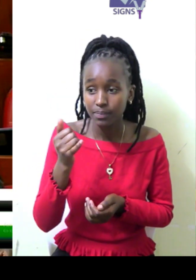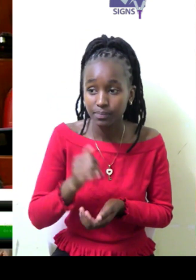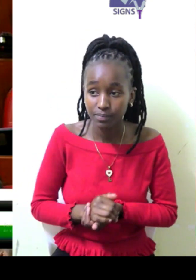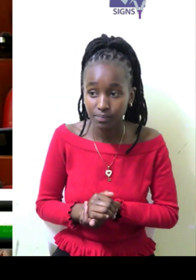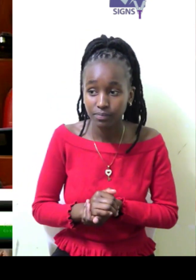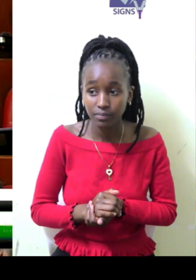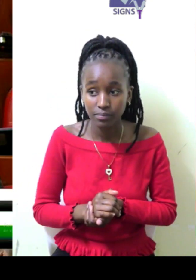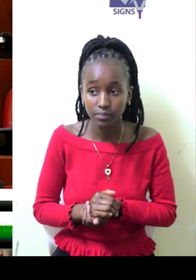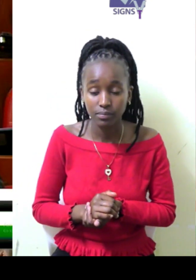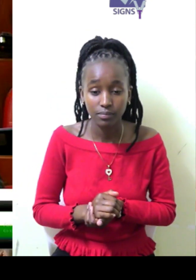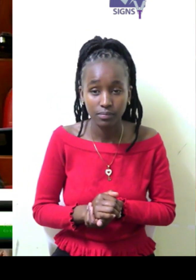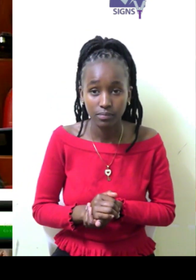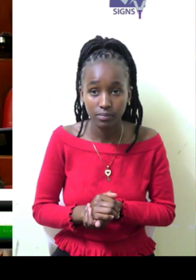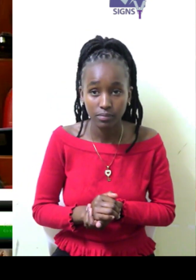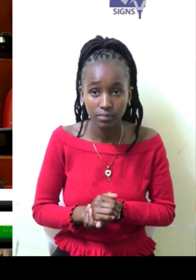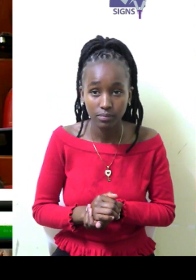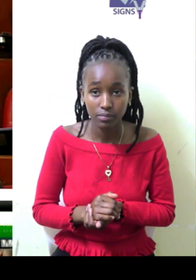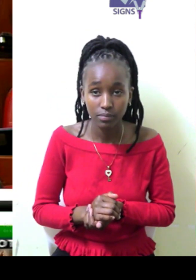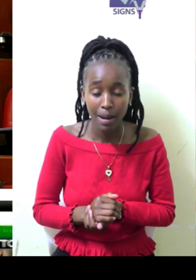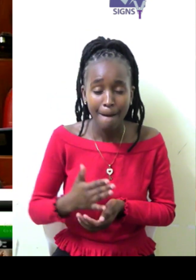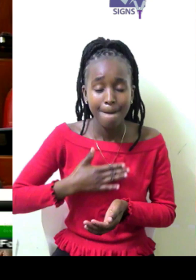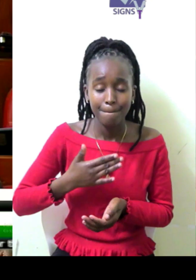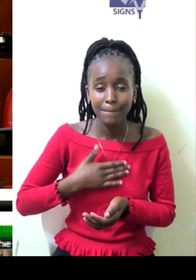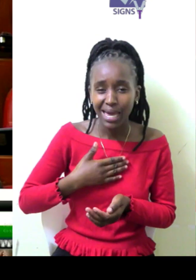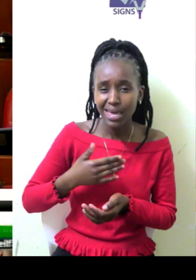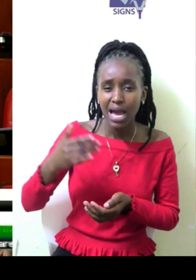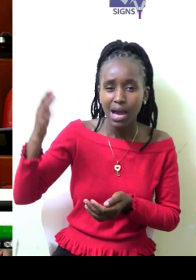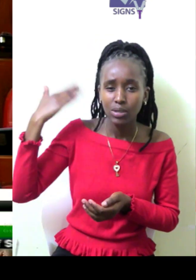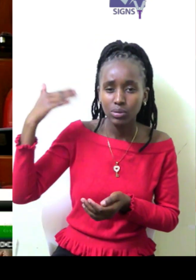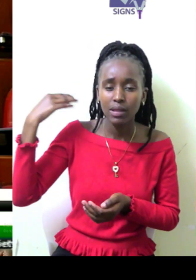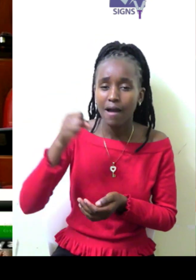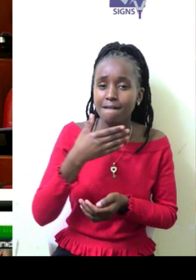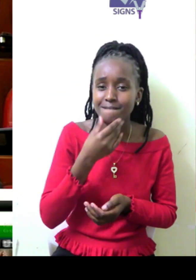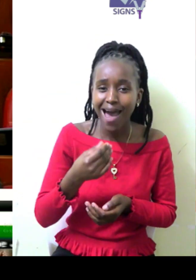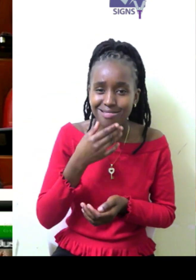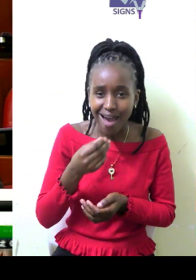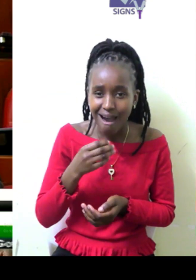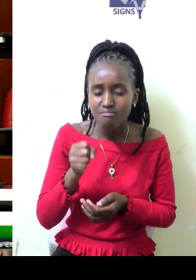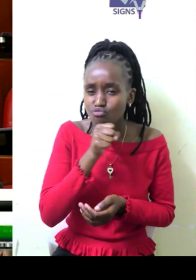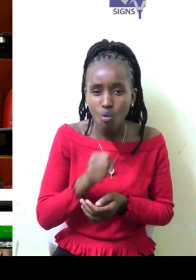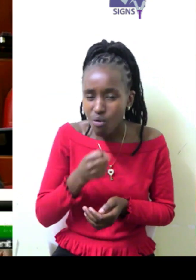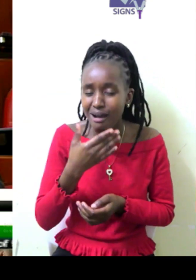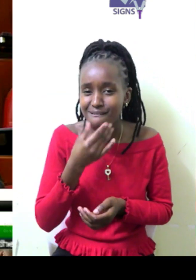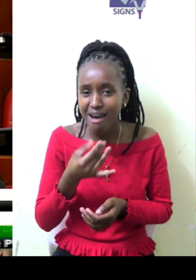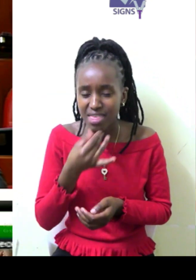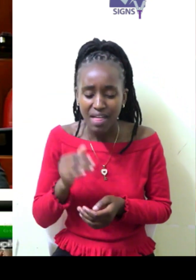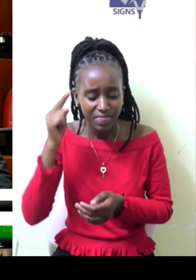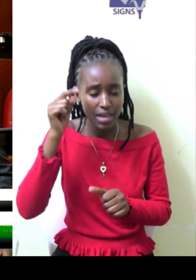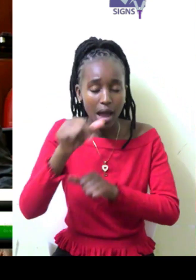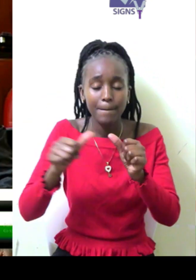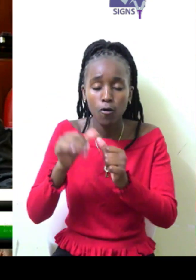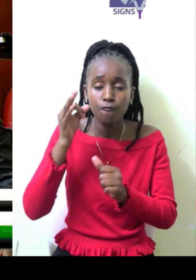care attitude my forefathers had as far as land allocation is concerned. Honorable Speaker, it